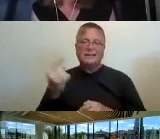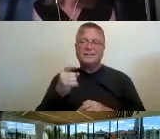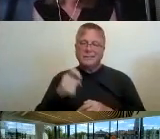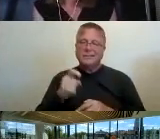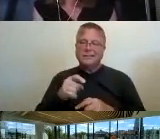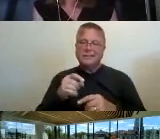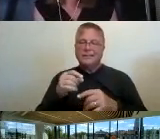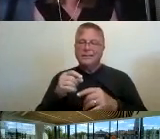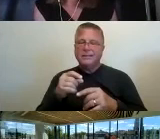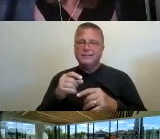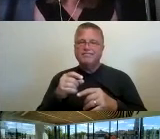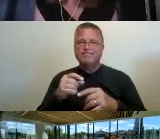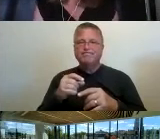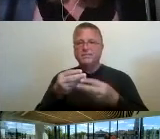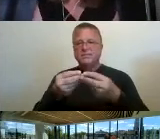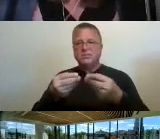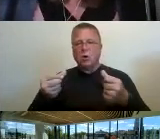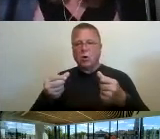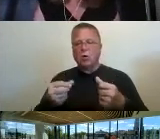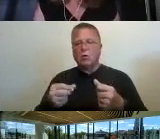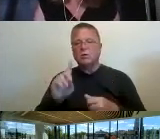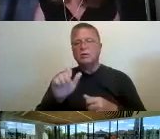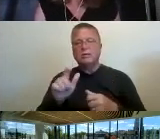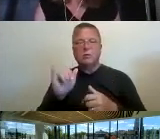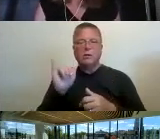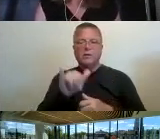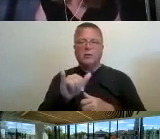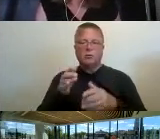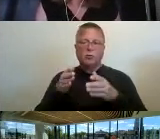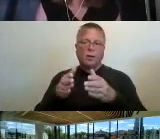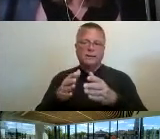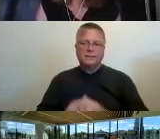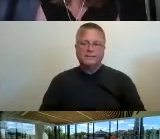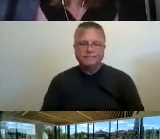be resolved of dealing with those crossings.